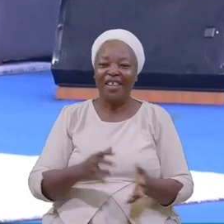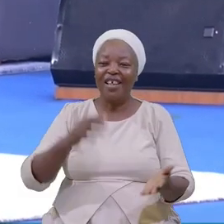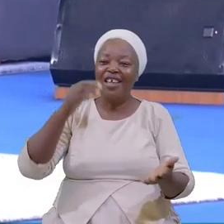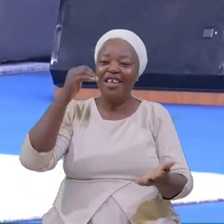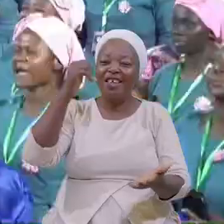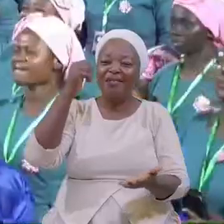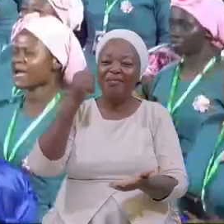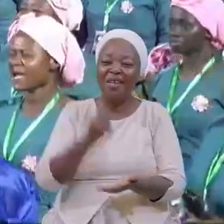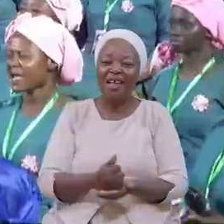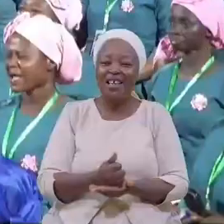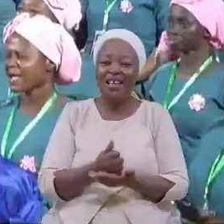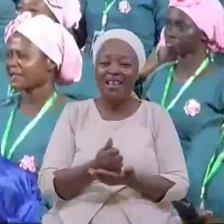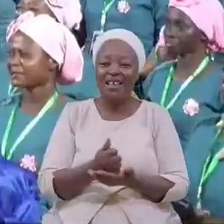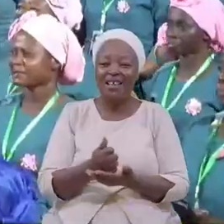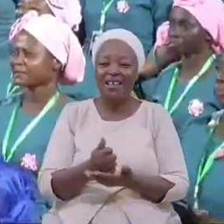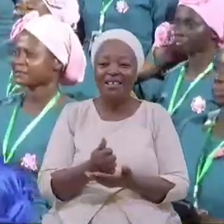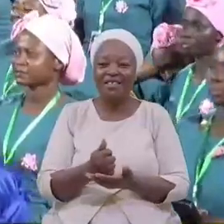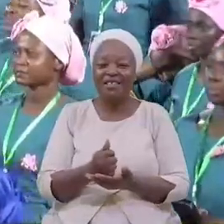Amen. Amen.